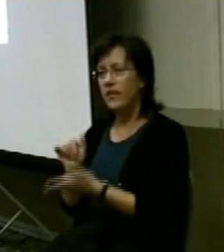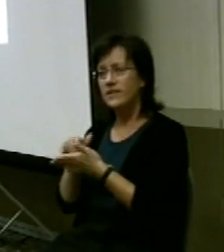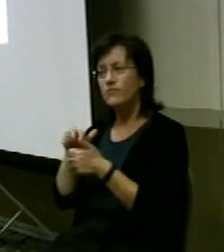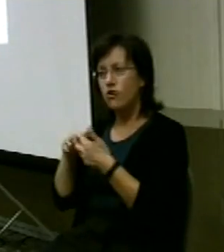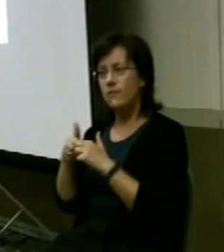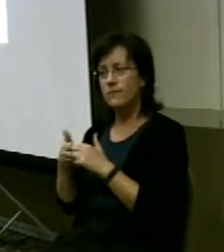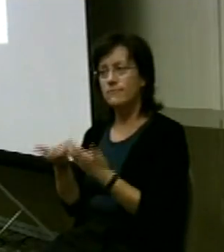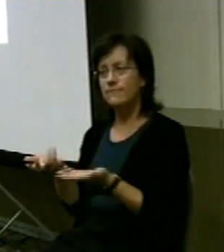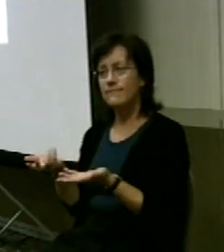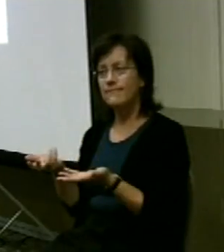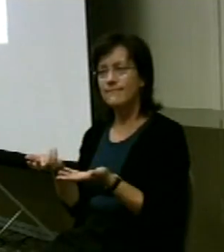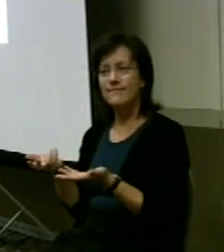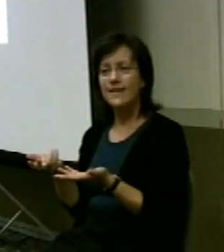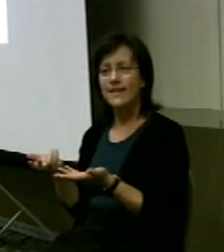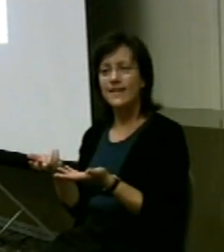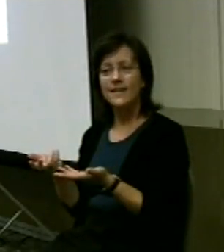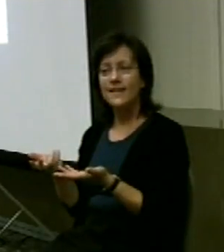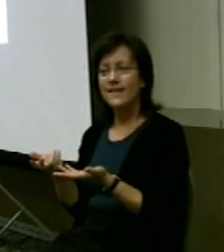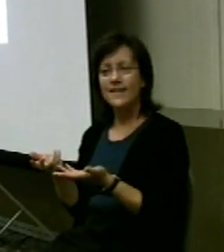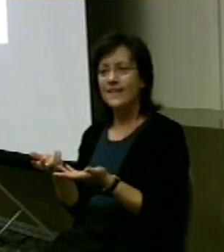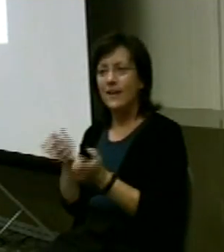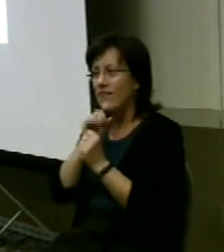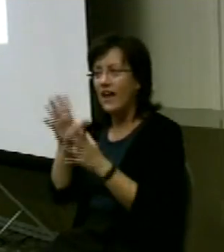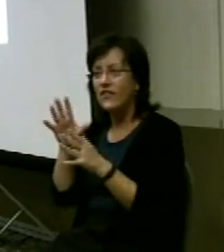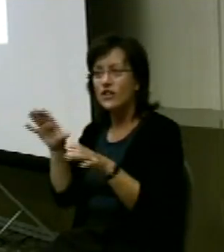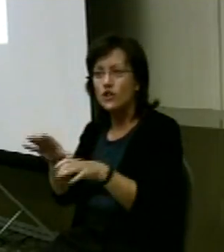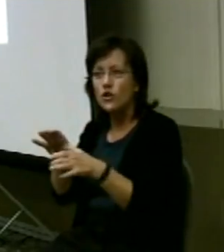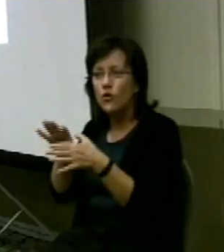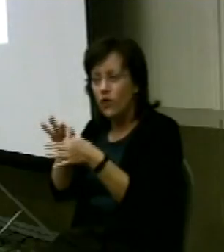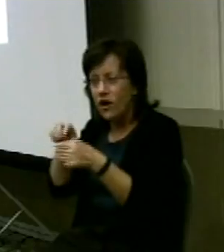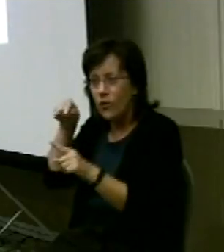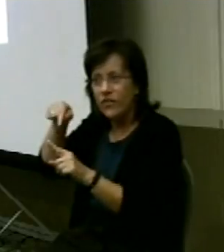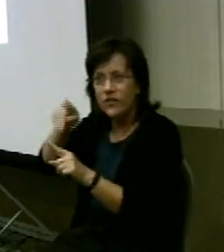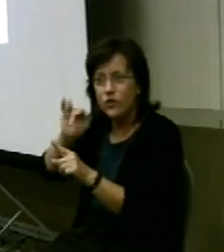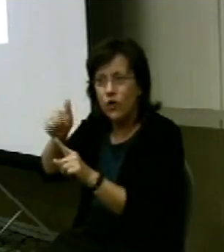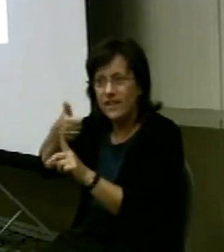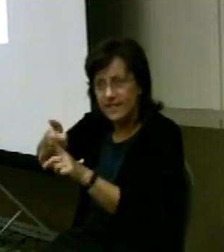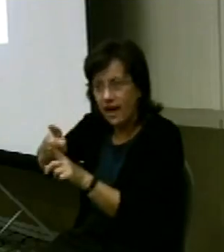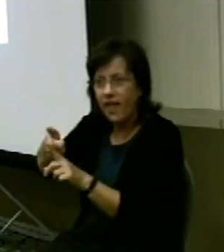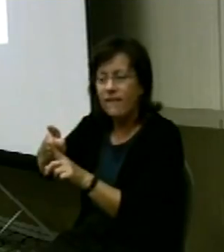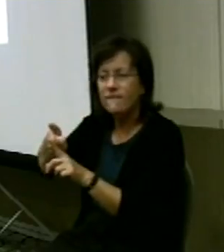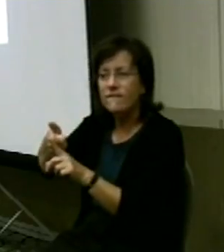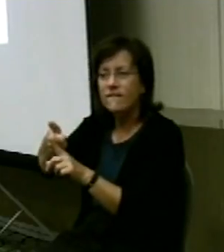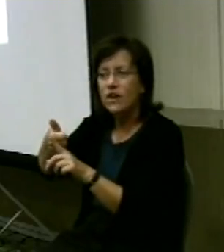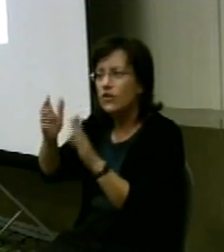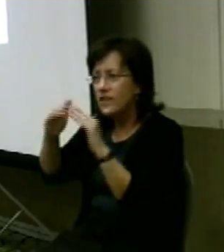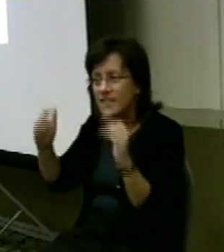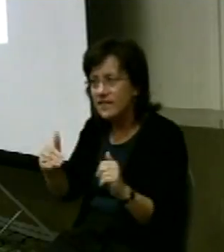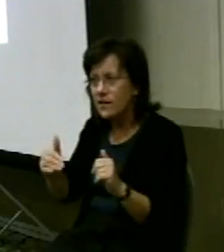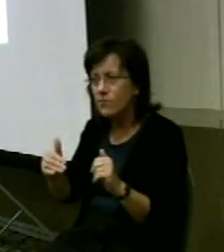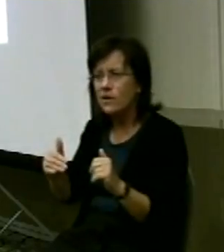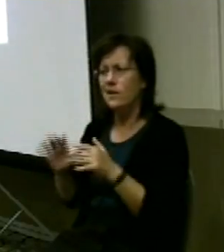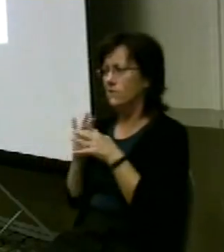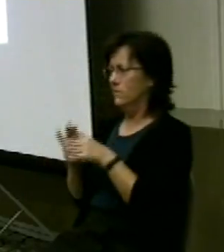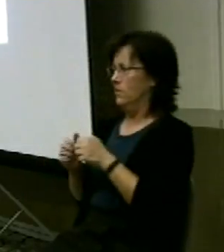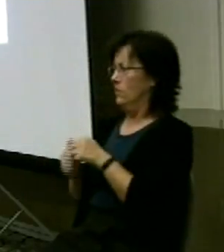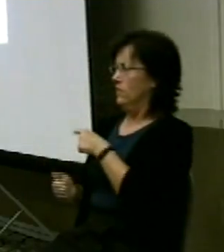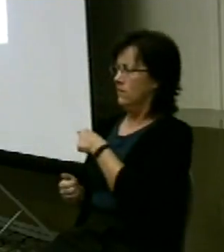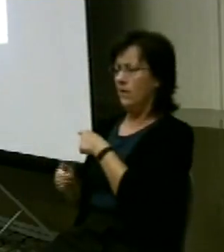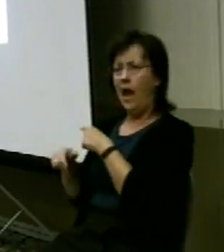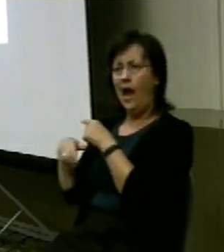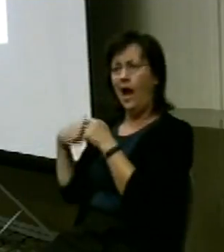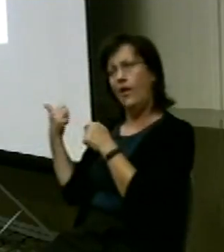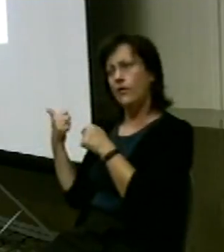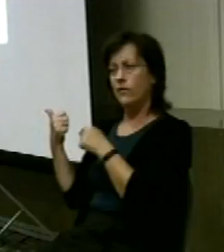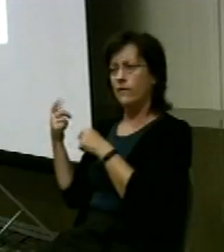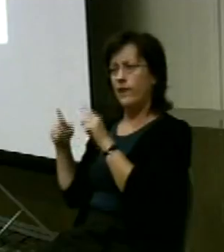not, that has nothing to do with the tool or the data collection process or system. It has to do with some other outside